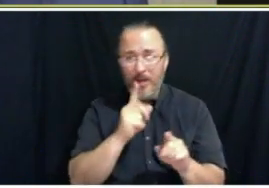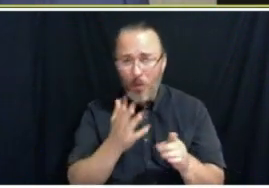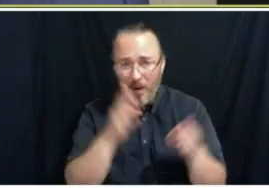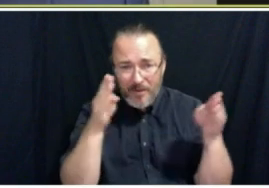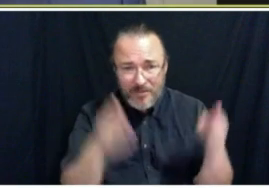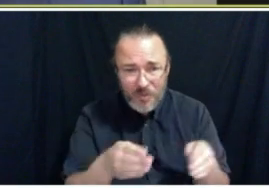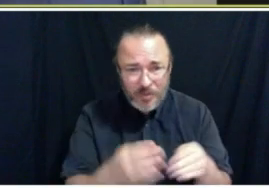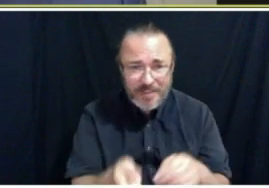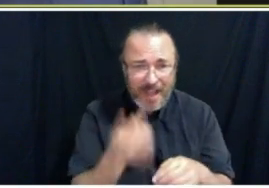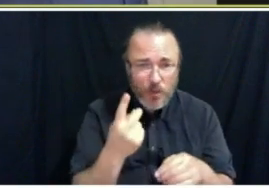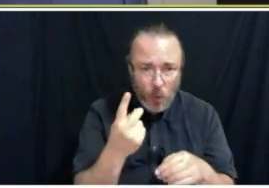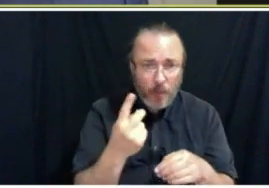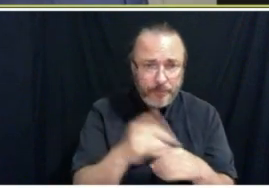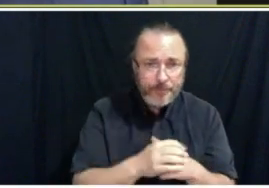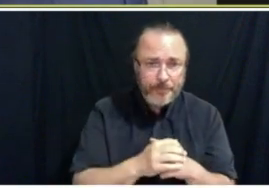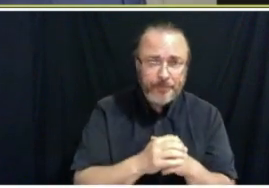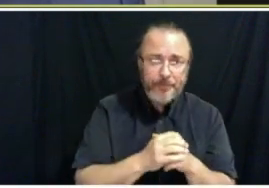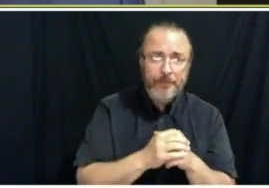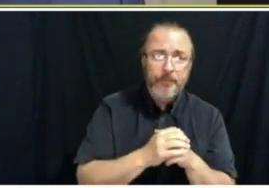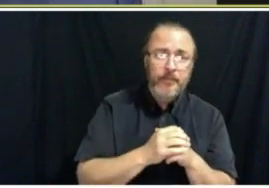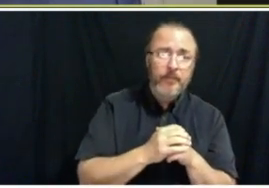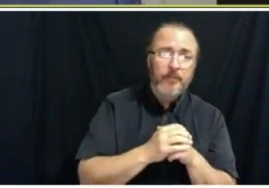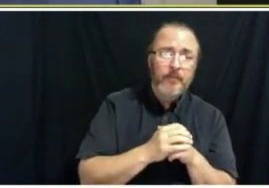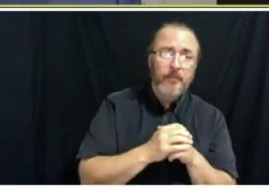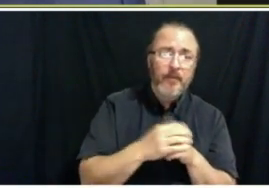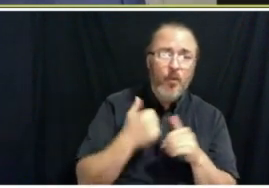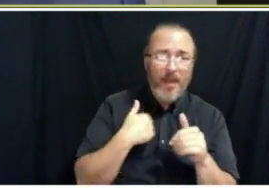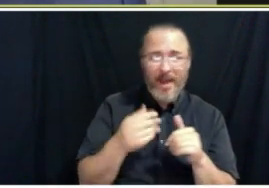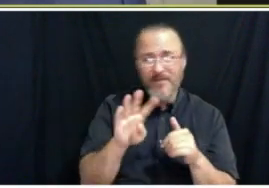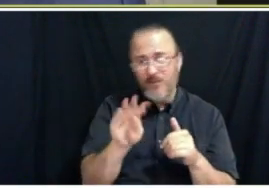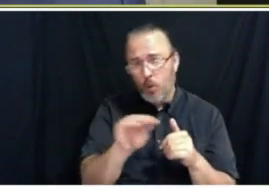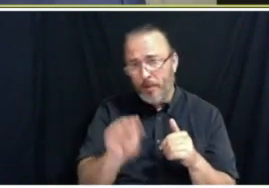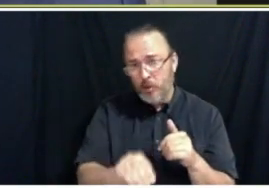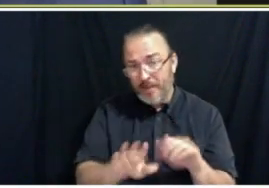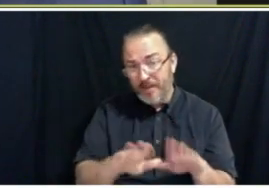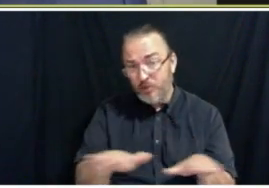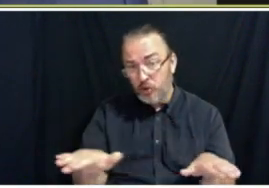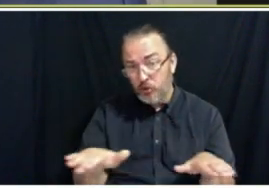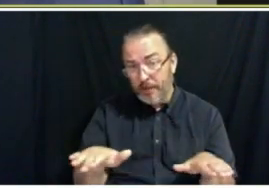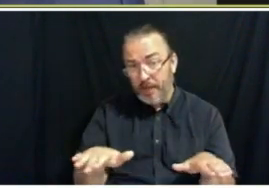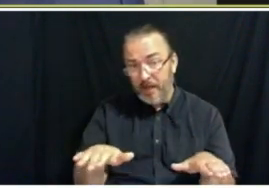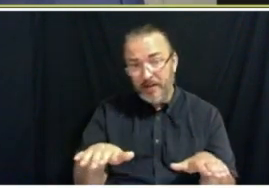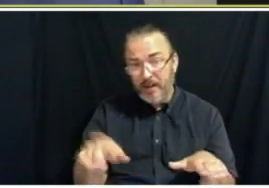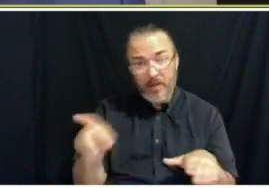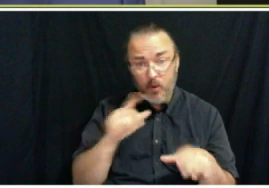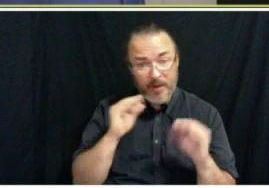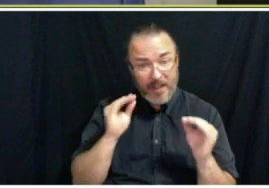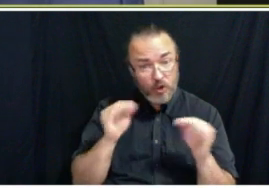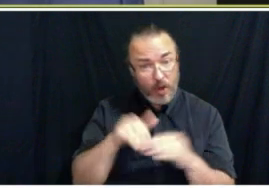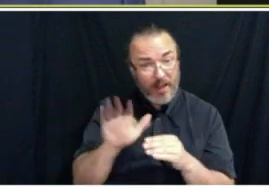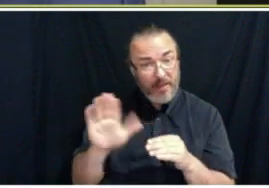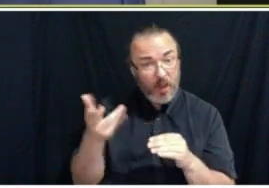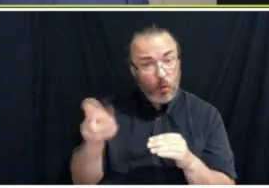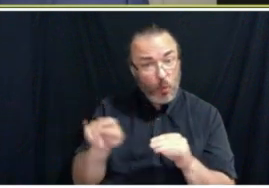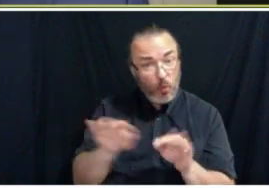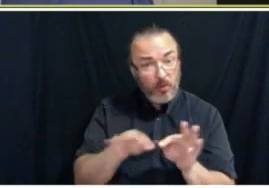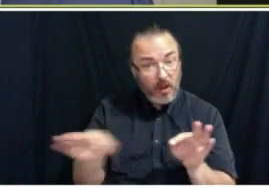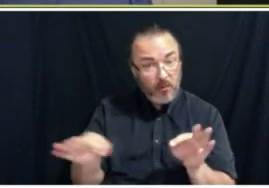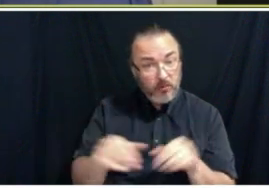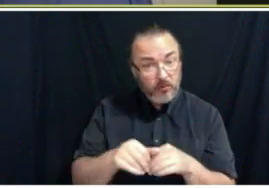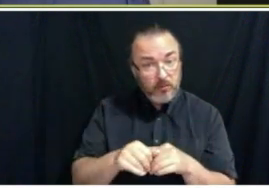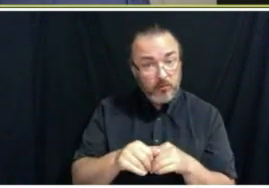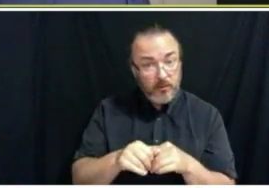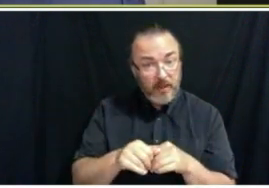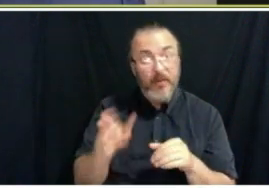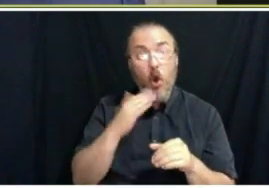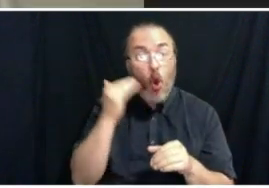mother tongue, right? We have about 40% of children who are not taught in their language that they speak at home. And